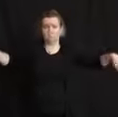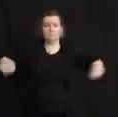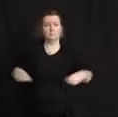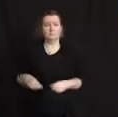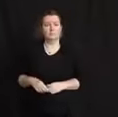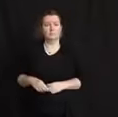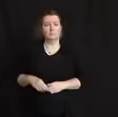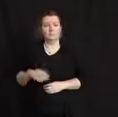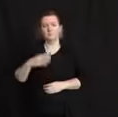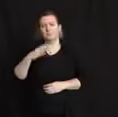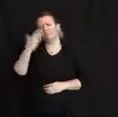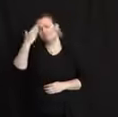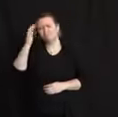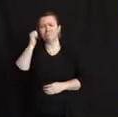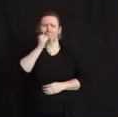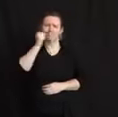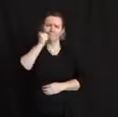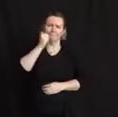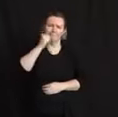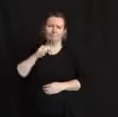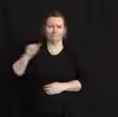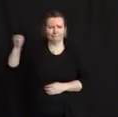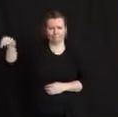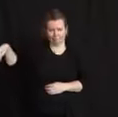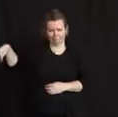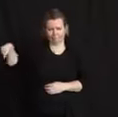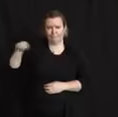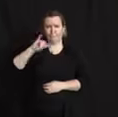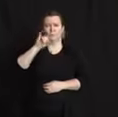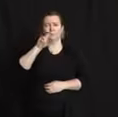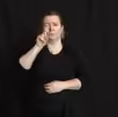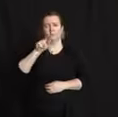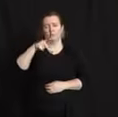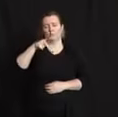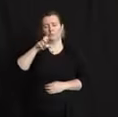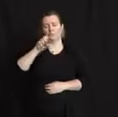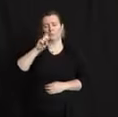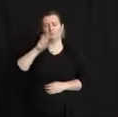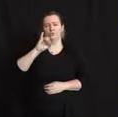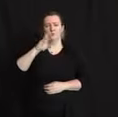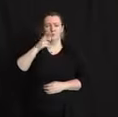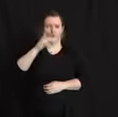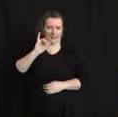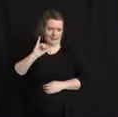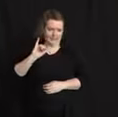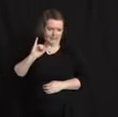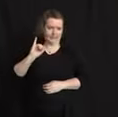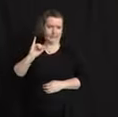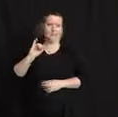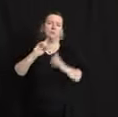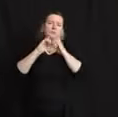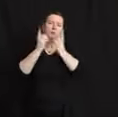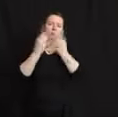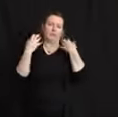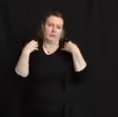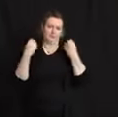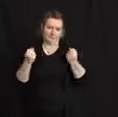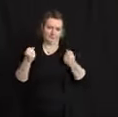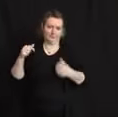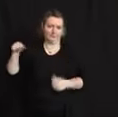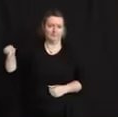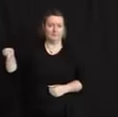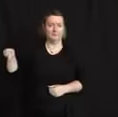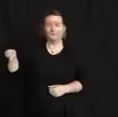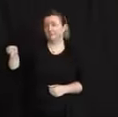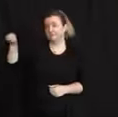the woman who needs no introduction to my right, Commissioner, Department of Health, Judy Persicelli. To her right, Department of